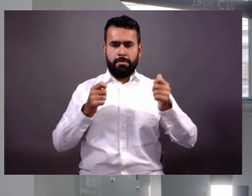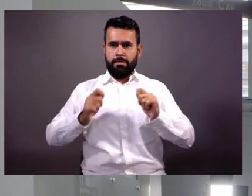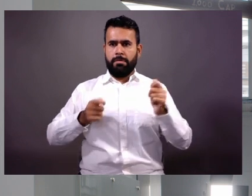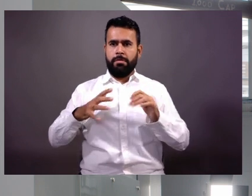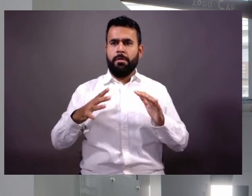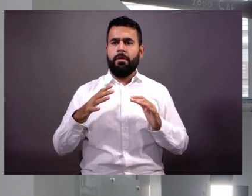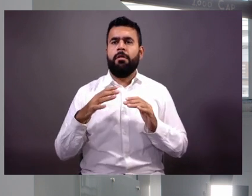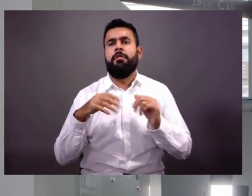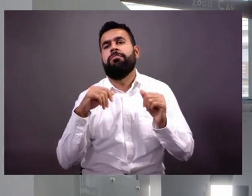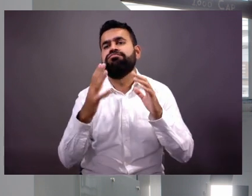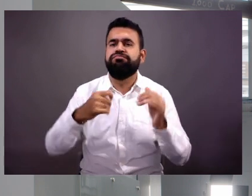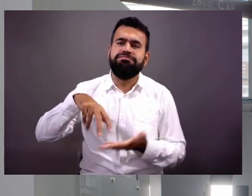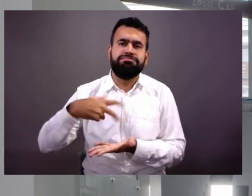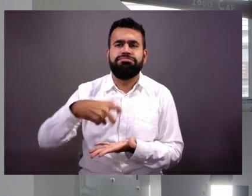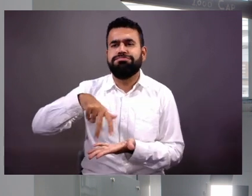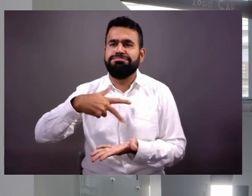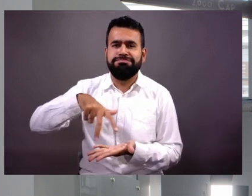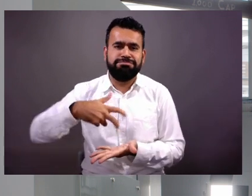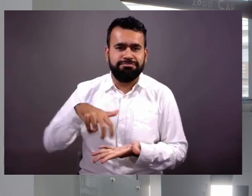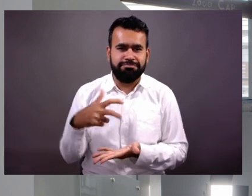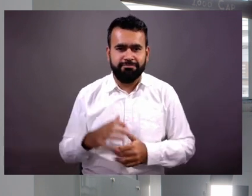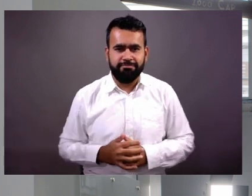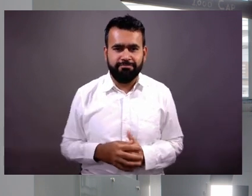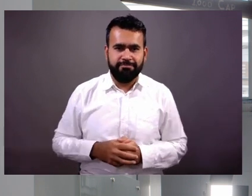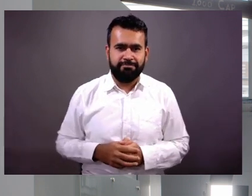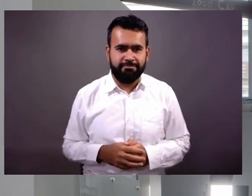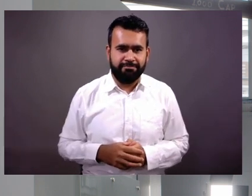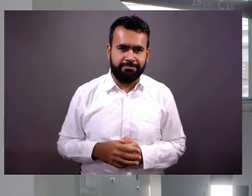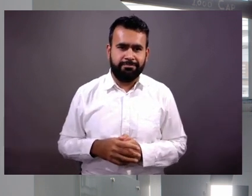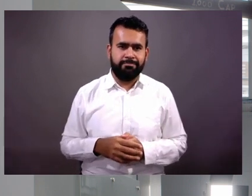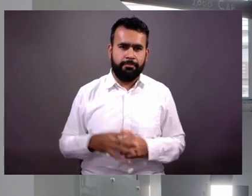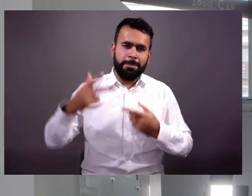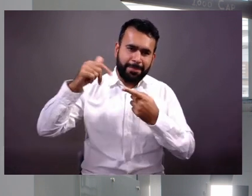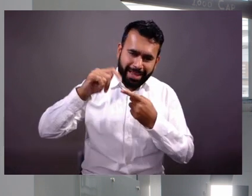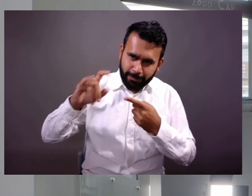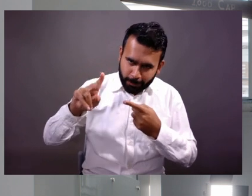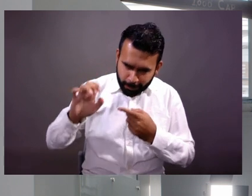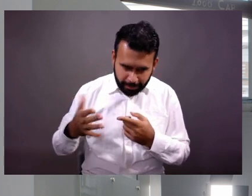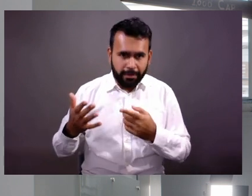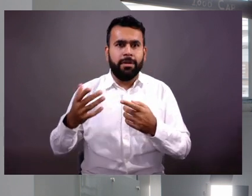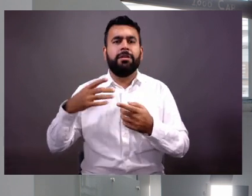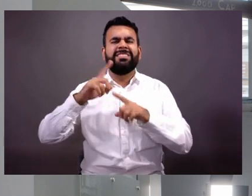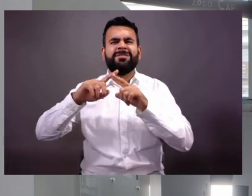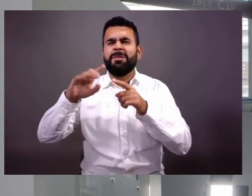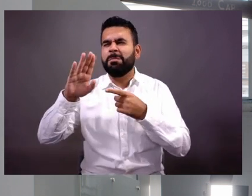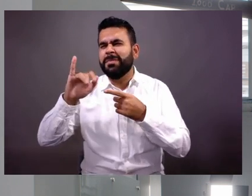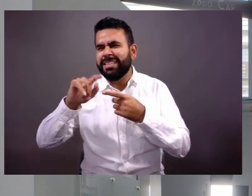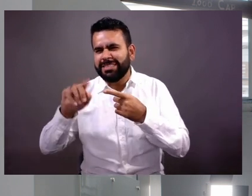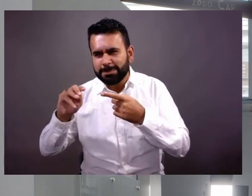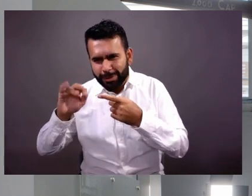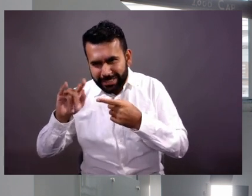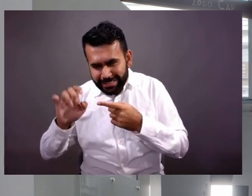we're going to let the music roll, and then we're going to come back to it and count you in 5, 6, 7, 8, and we're going to do them together, okay? Starting with the Patty Duke, the Biz Marquee,